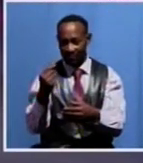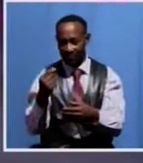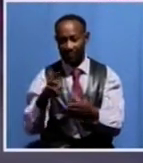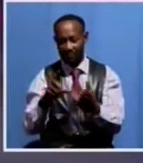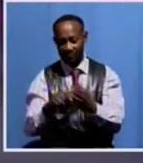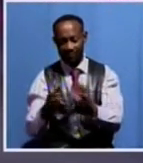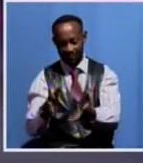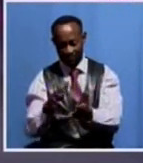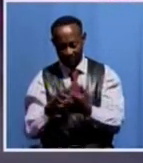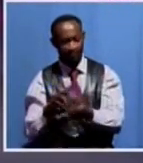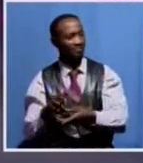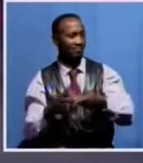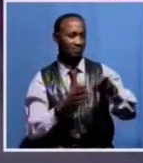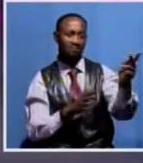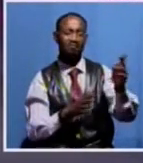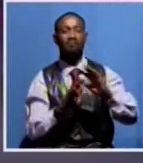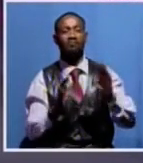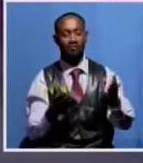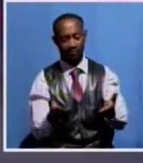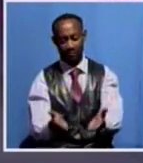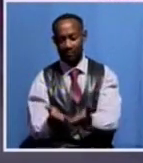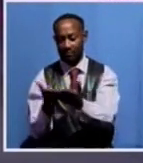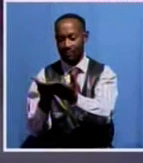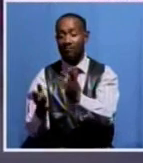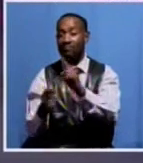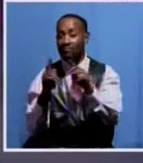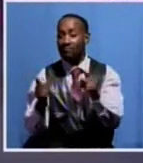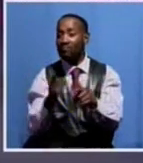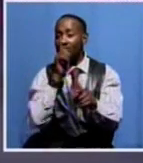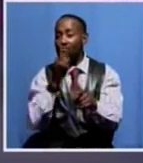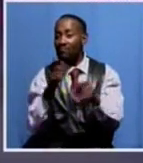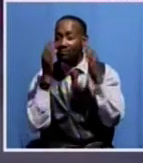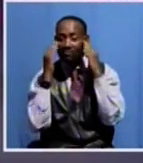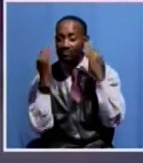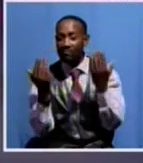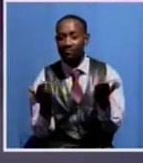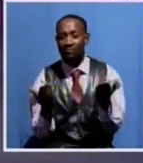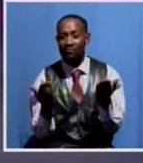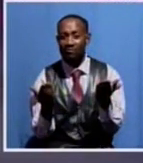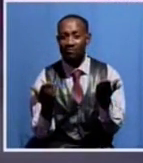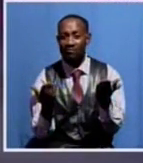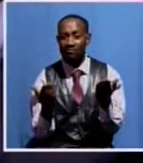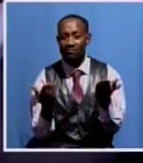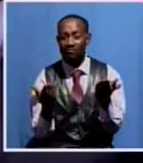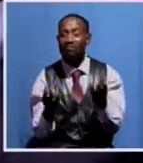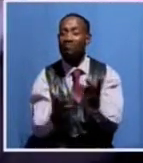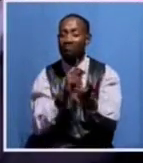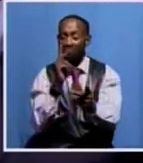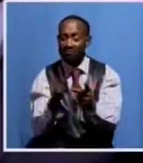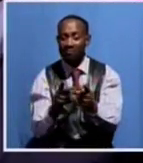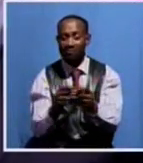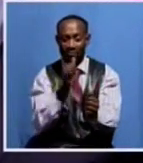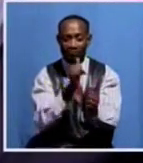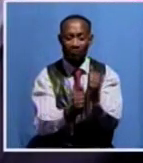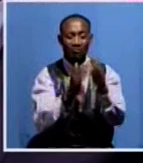out to pay, and he comes back, he's half paid. Now, I'm not sure that's a very adequate way of payment. Or you don't know exactly which household,